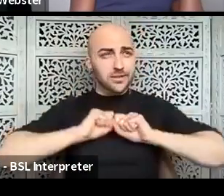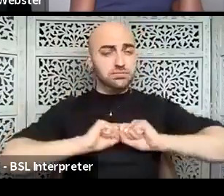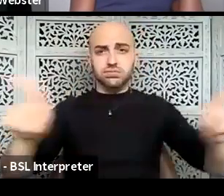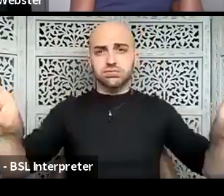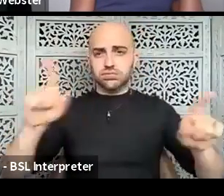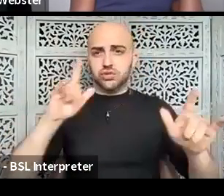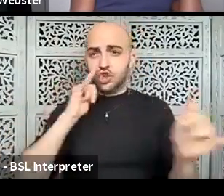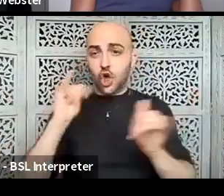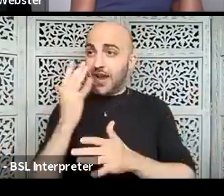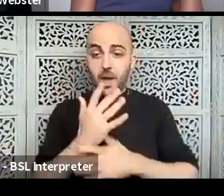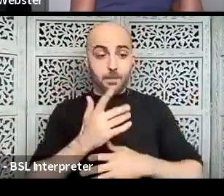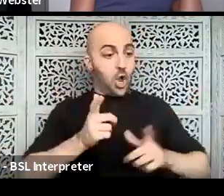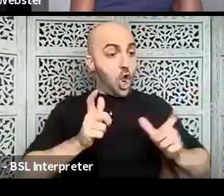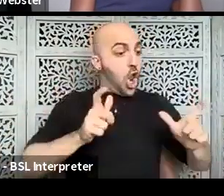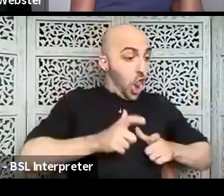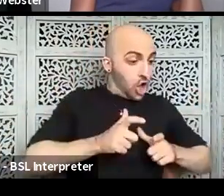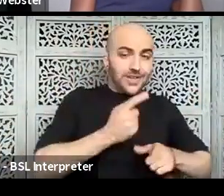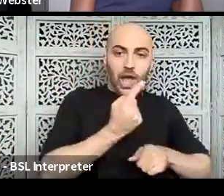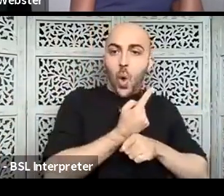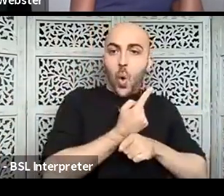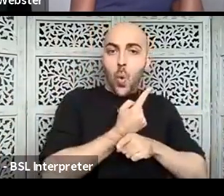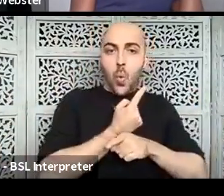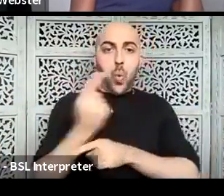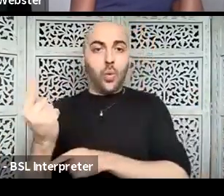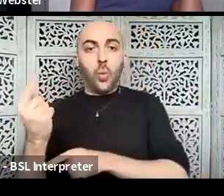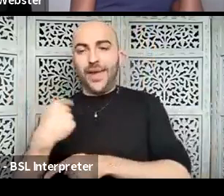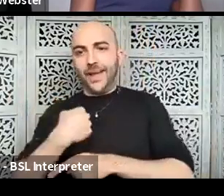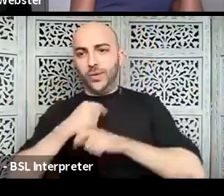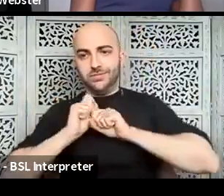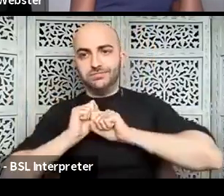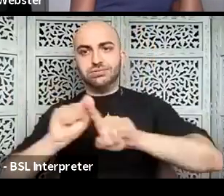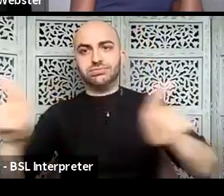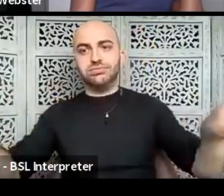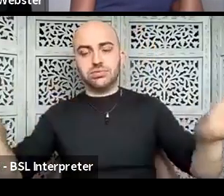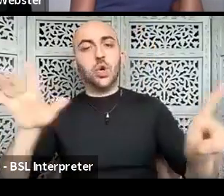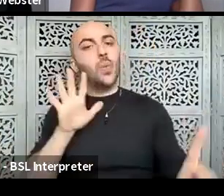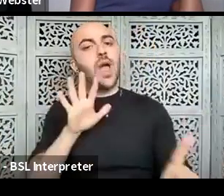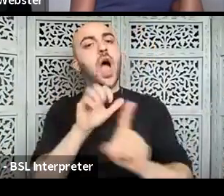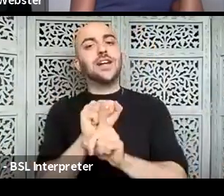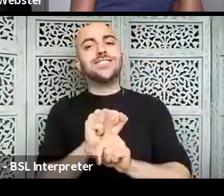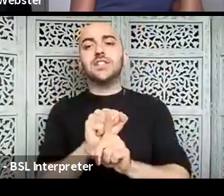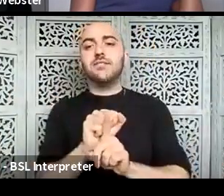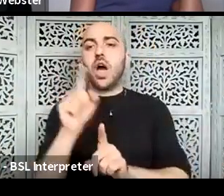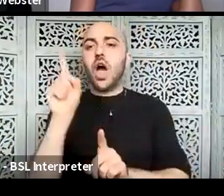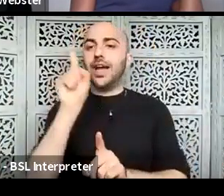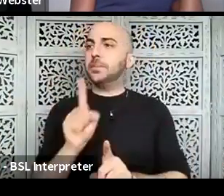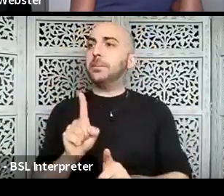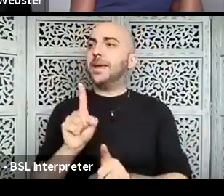first lockdown happened, because we knew and identified straight away that people in our industry would be affected by that. And I